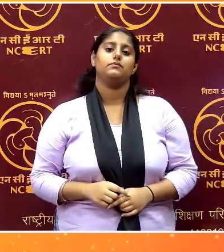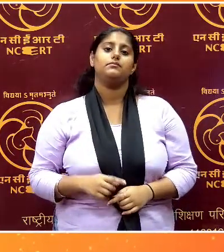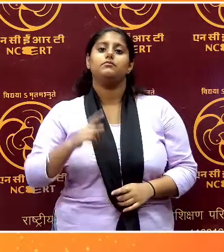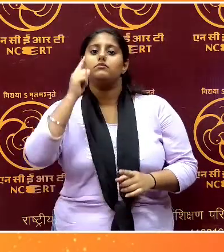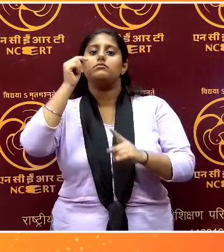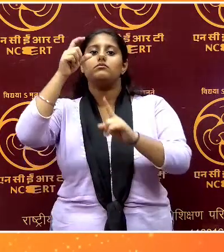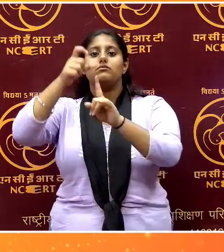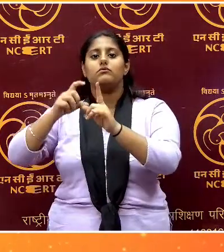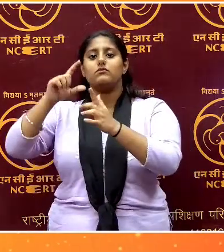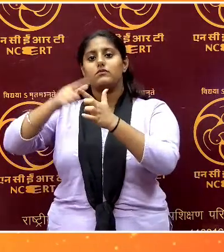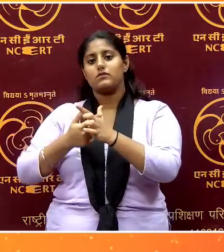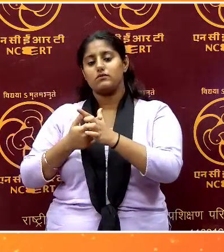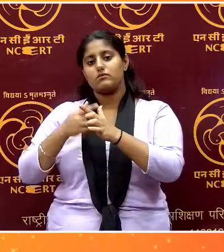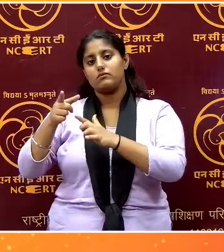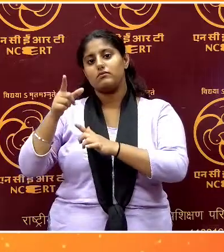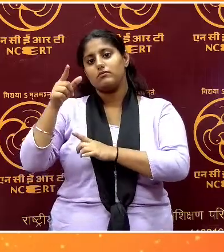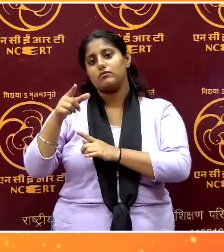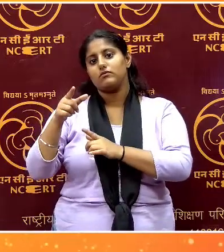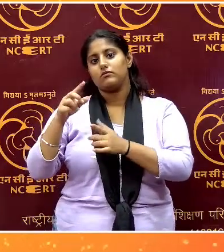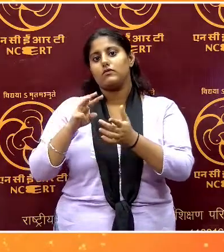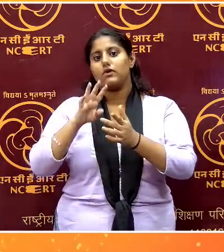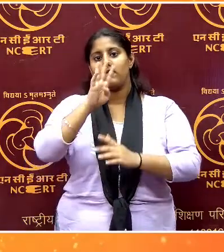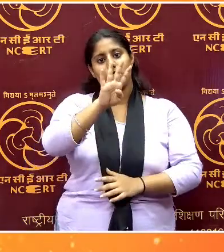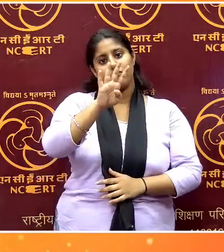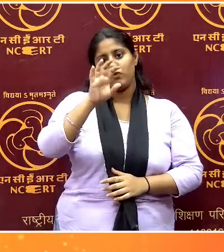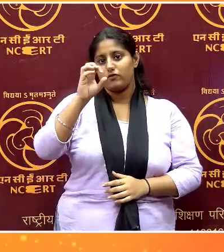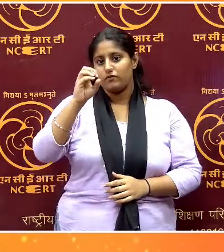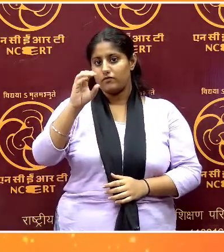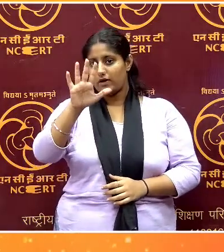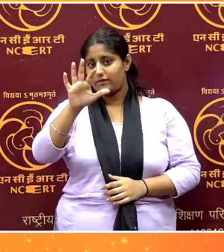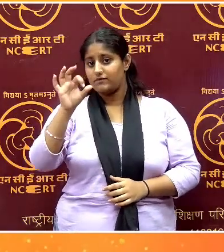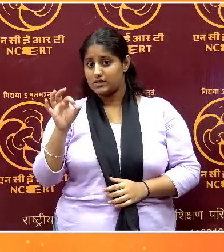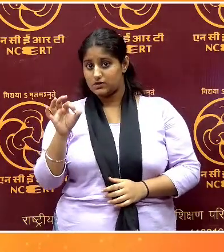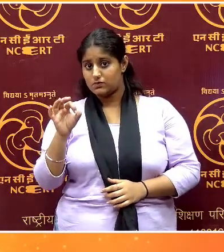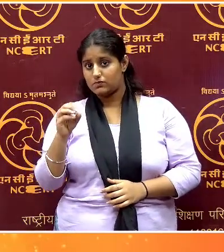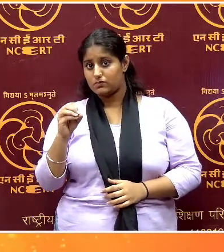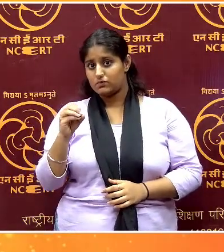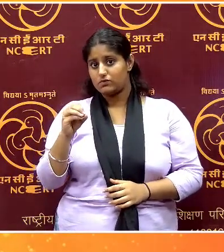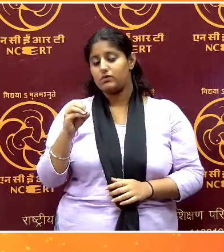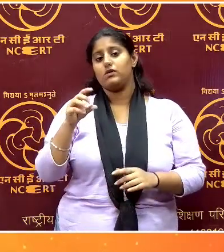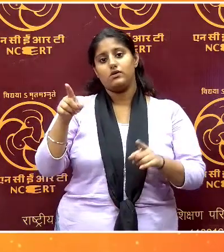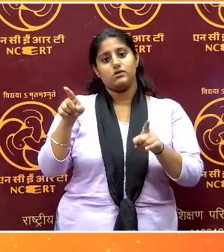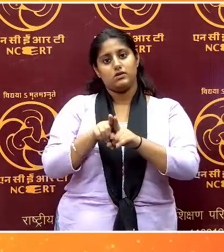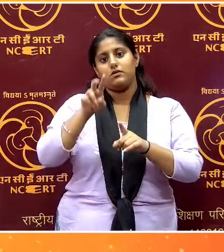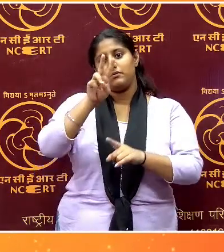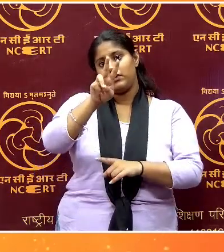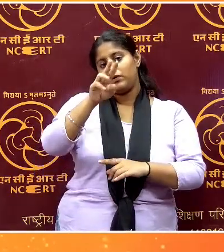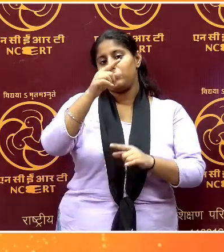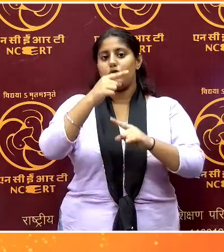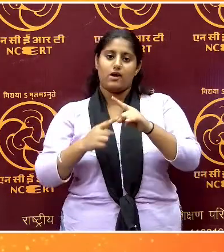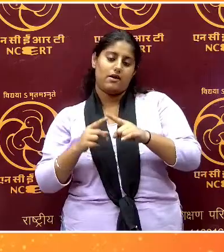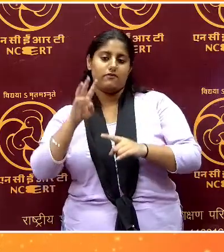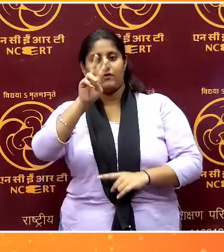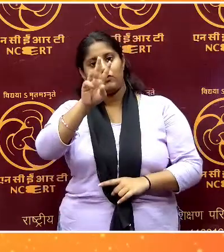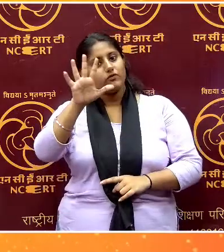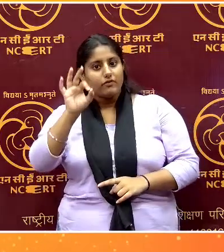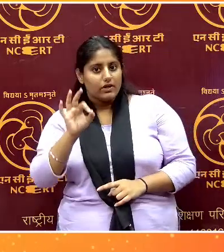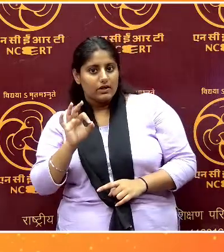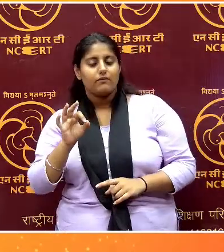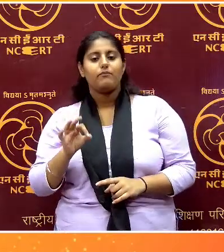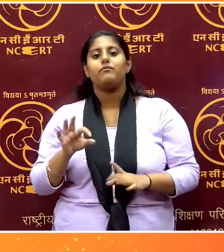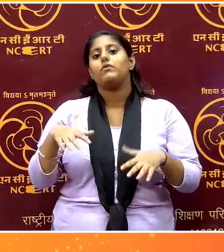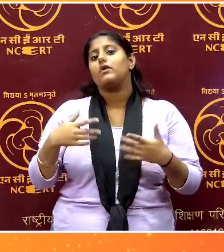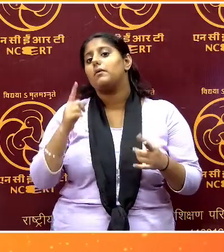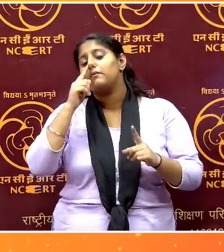be 4 and half. 450. 450. And Jethalal? 250. That 250. is 2 and half kites. And